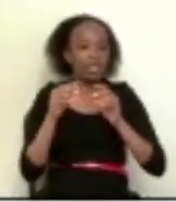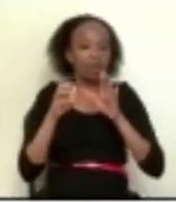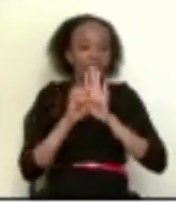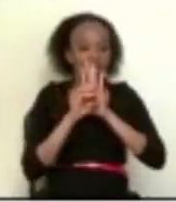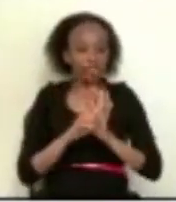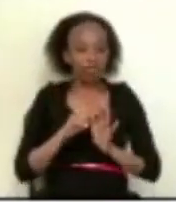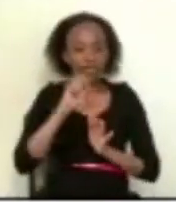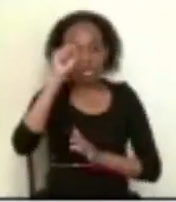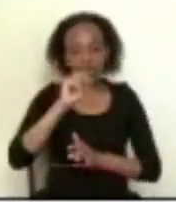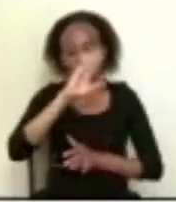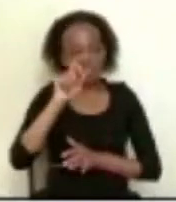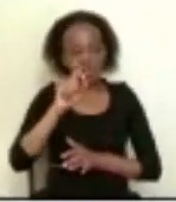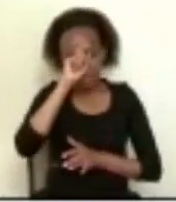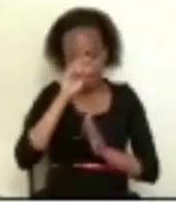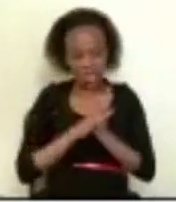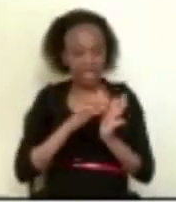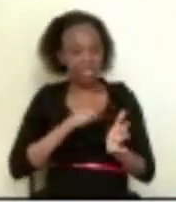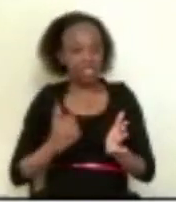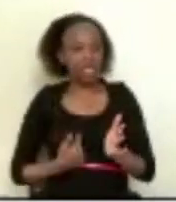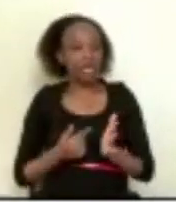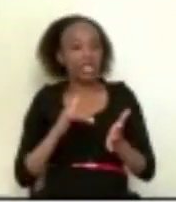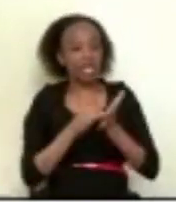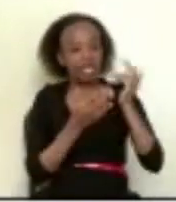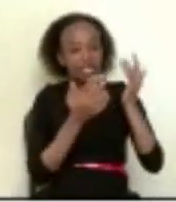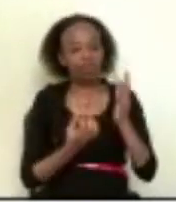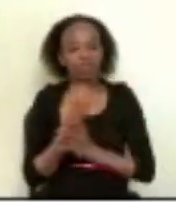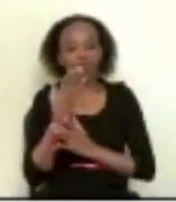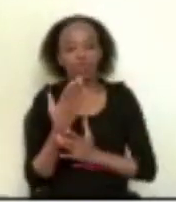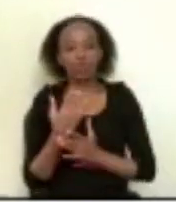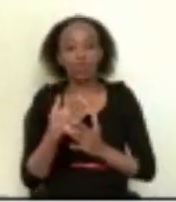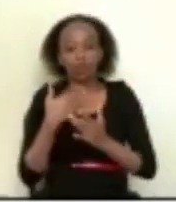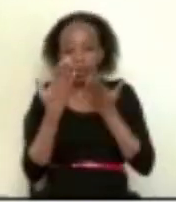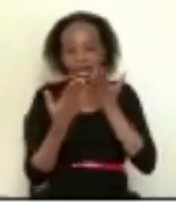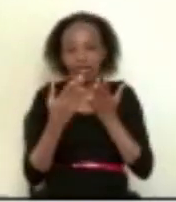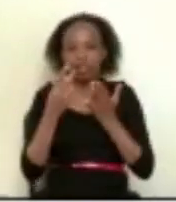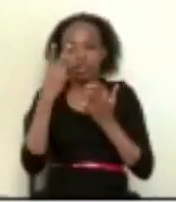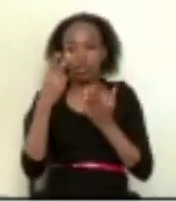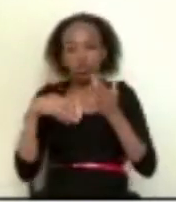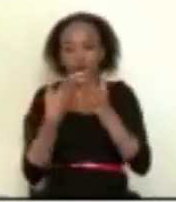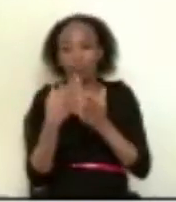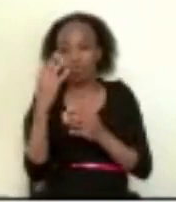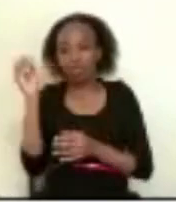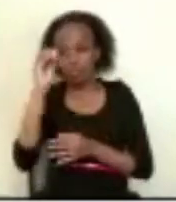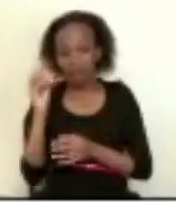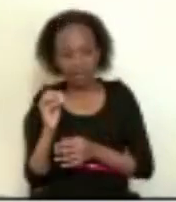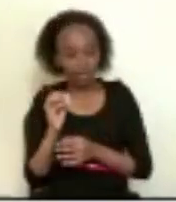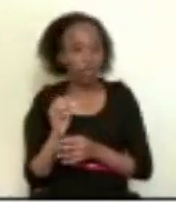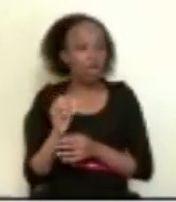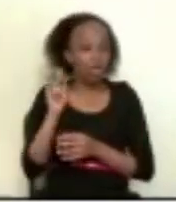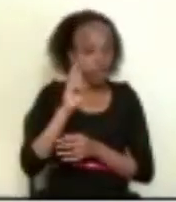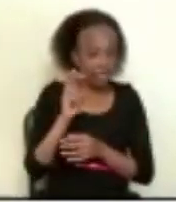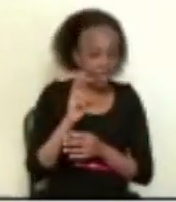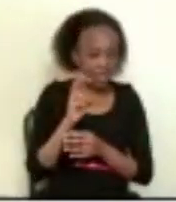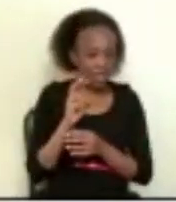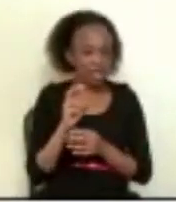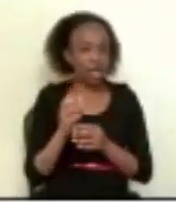and China, which were expected to grow about 2 to 3, 5% respectively, would see their growth outlook